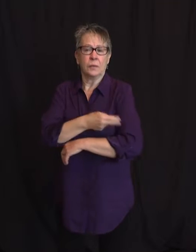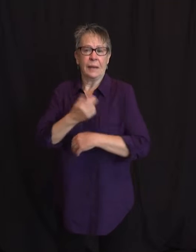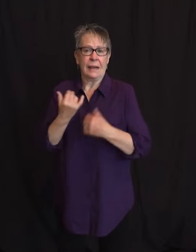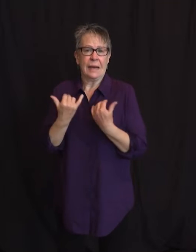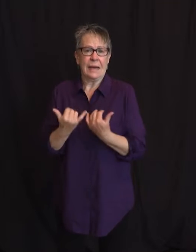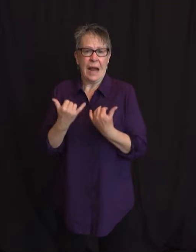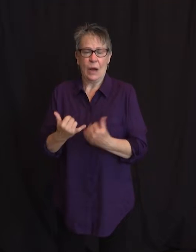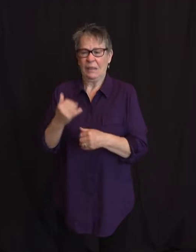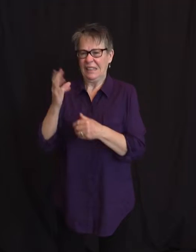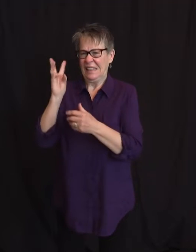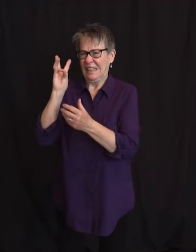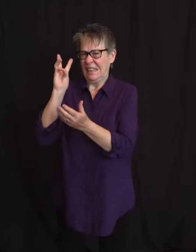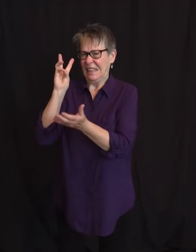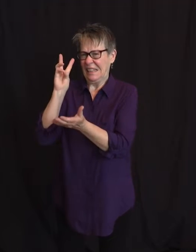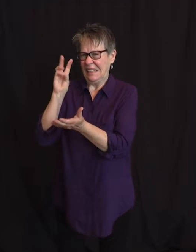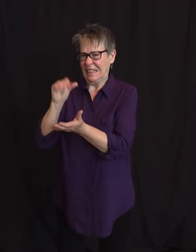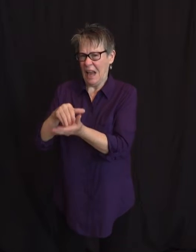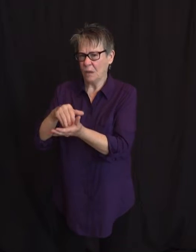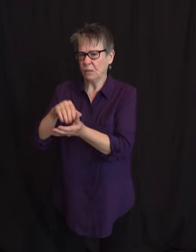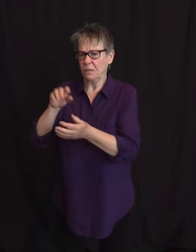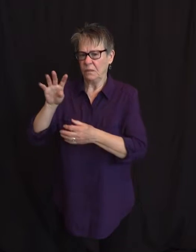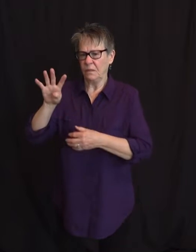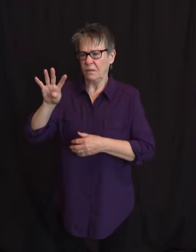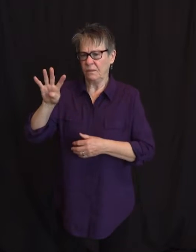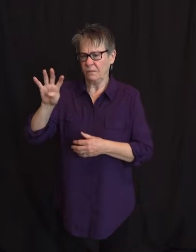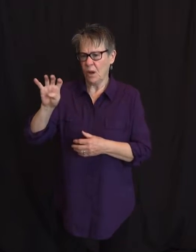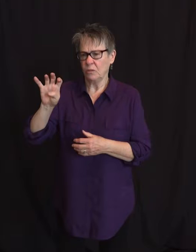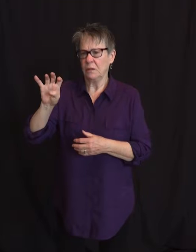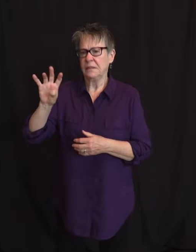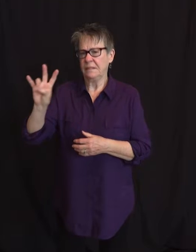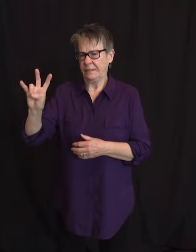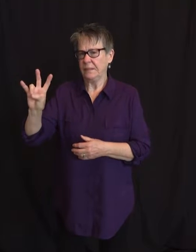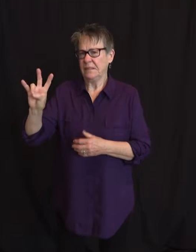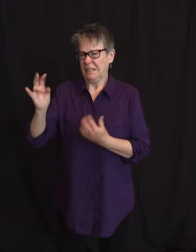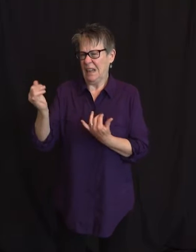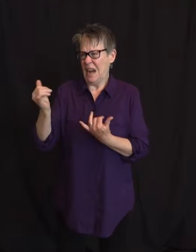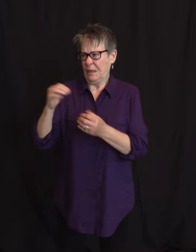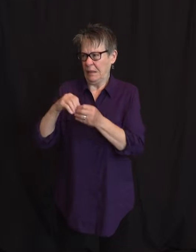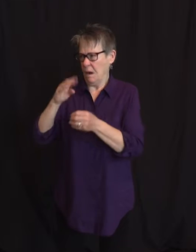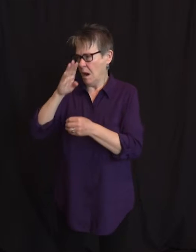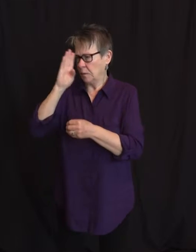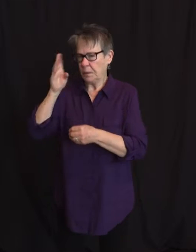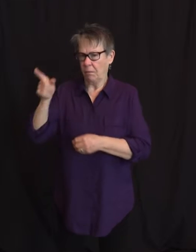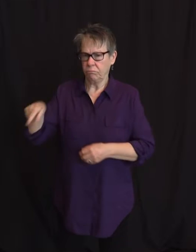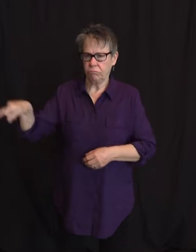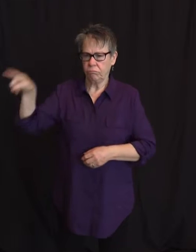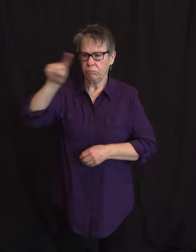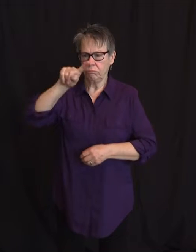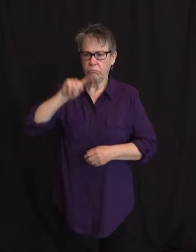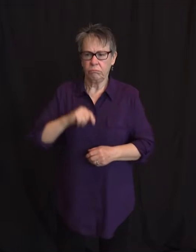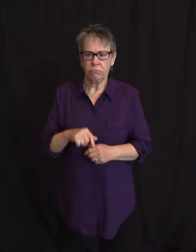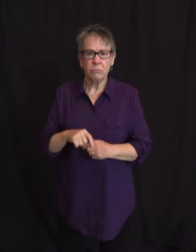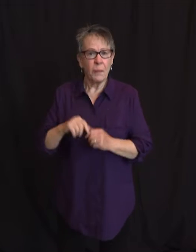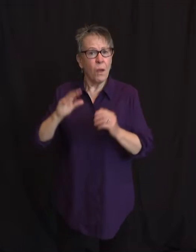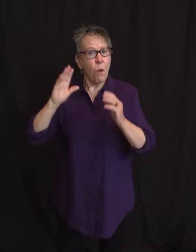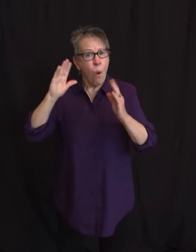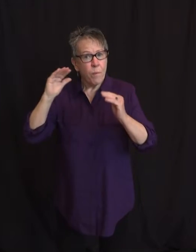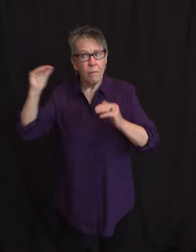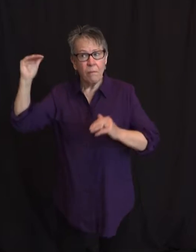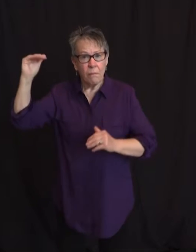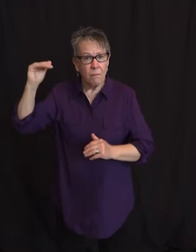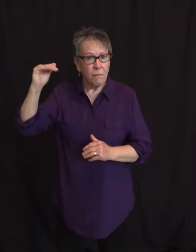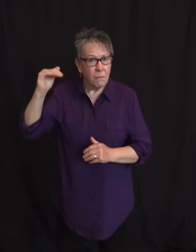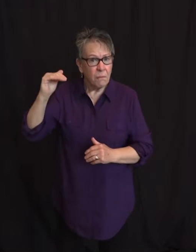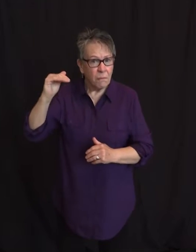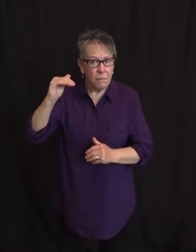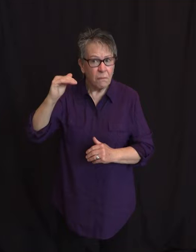for COVID-19. That number has, as you could see, begun to trend downward, and that's a good thing. Our field medical